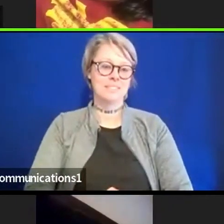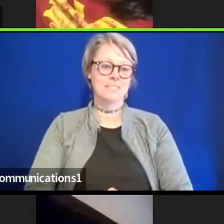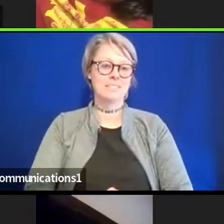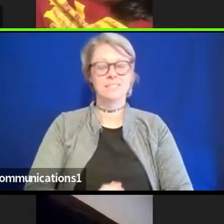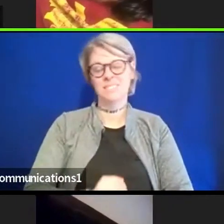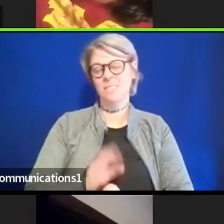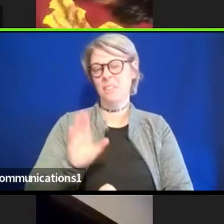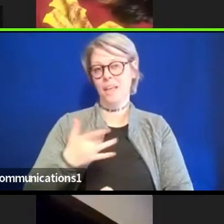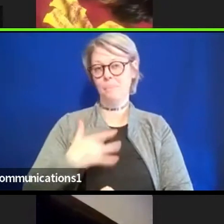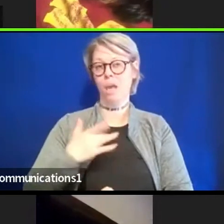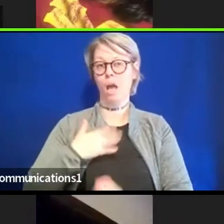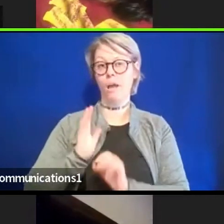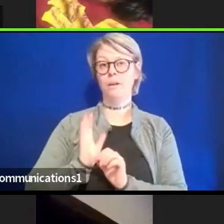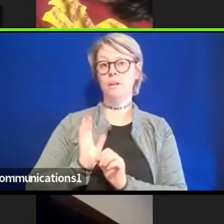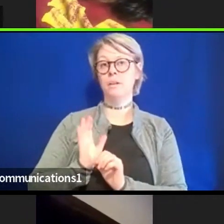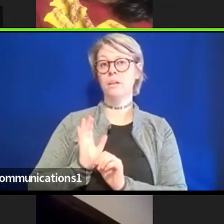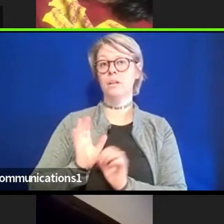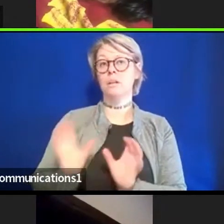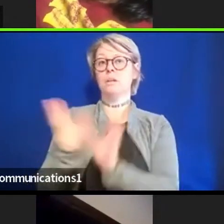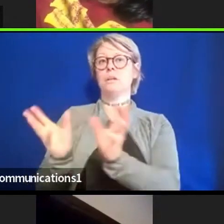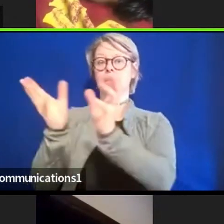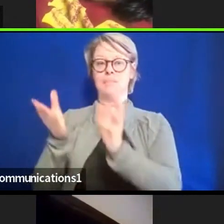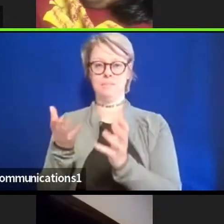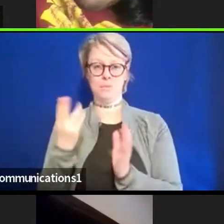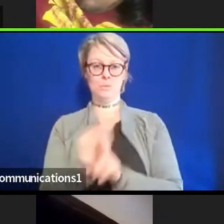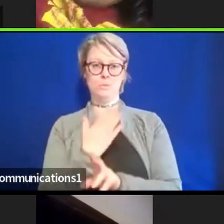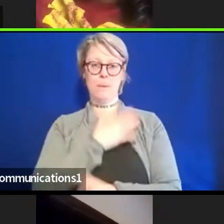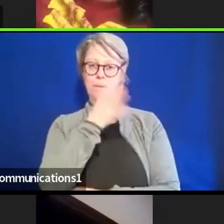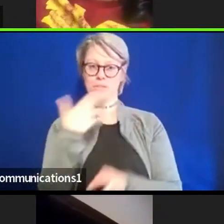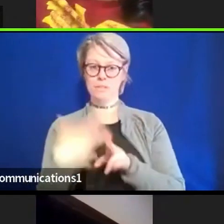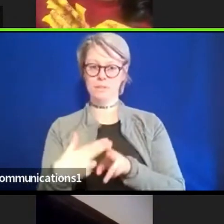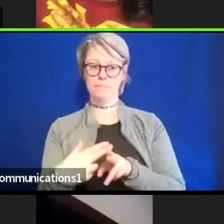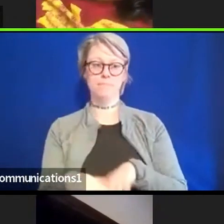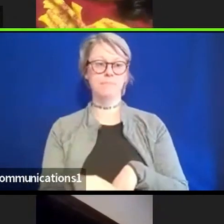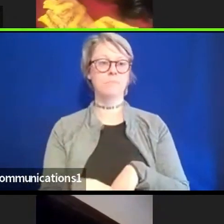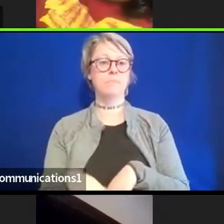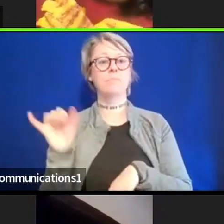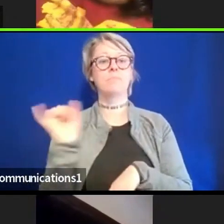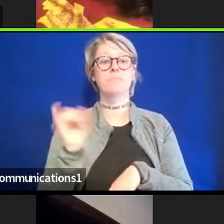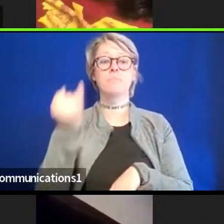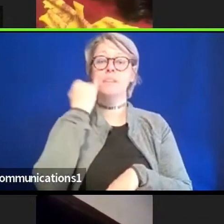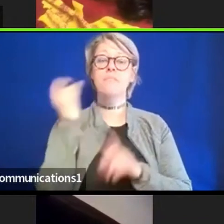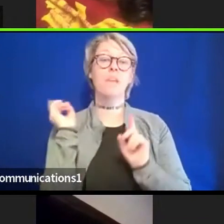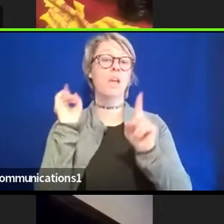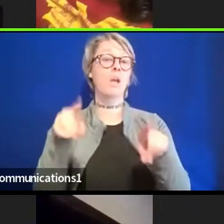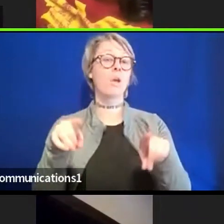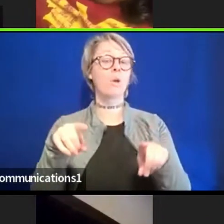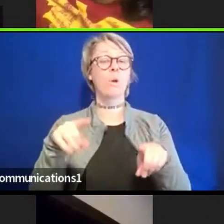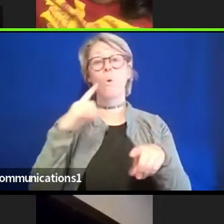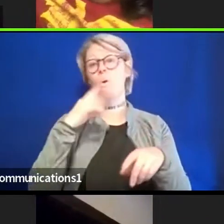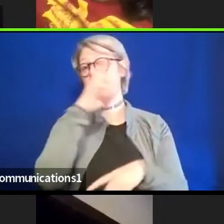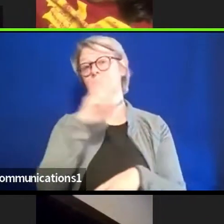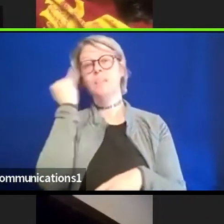that's how I usually get services. And whenever I'm in the hospital, say for example, when I choke on